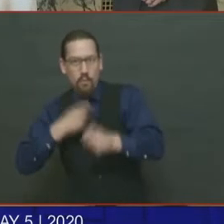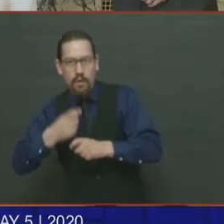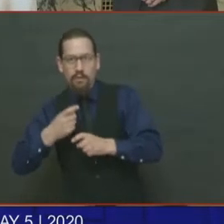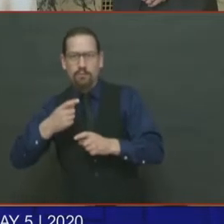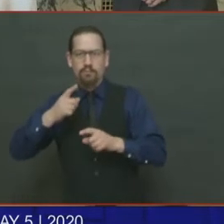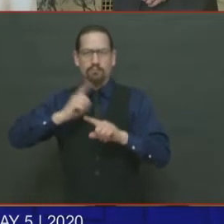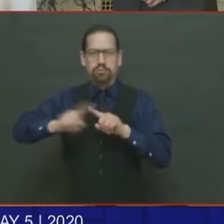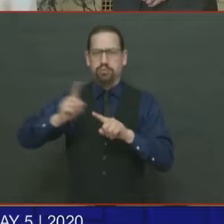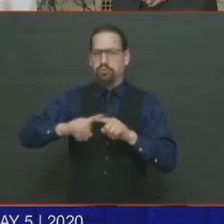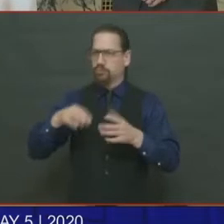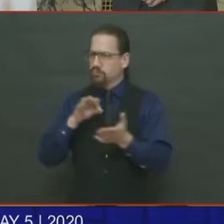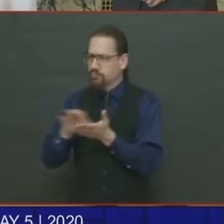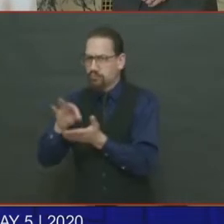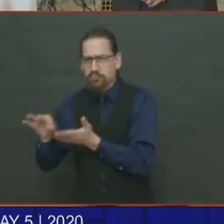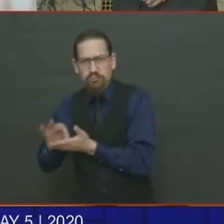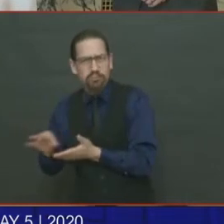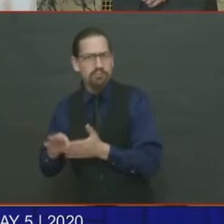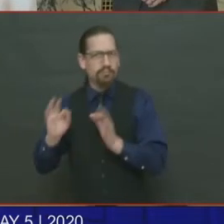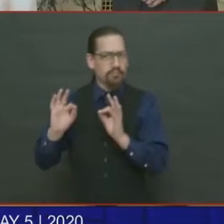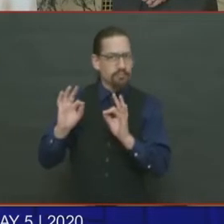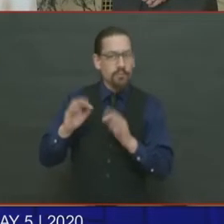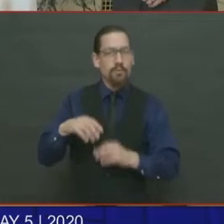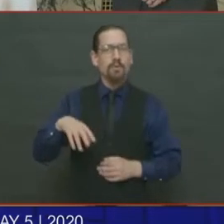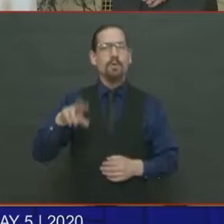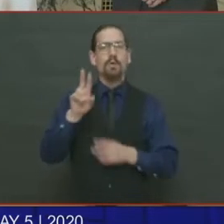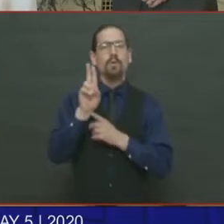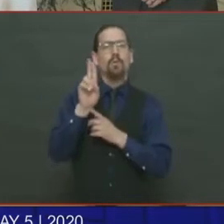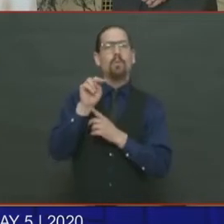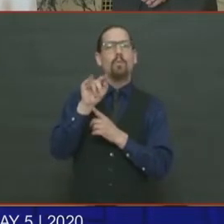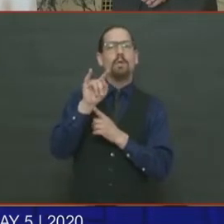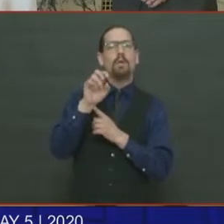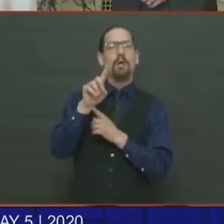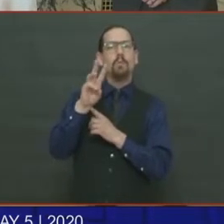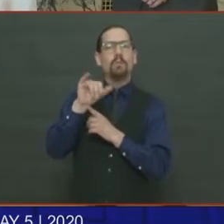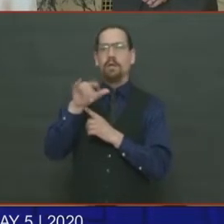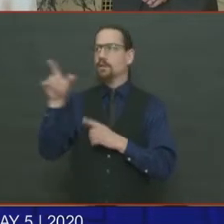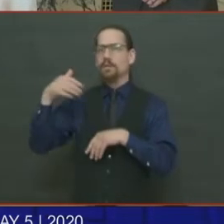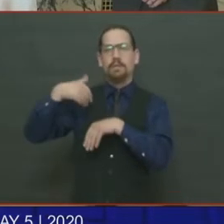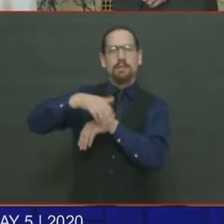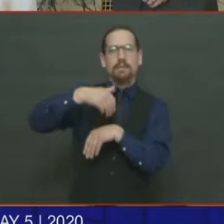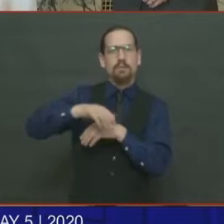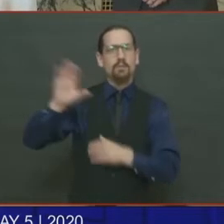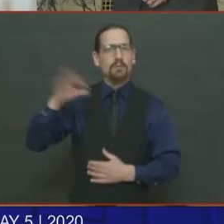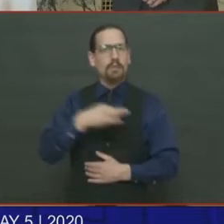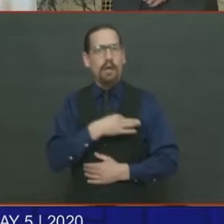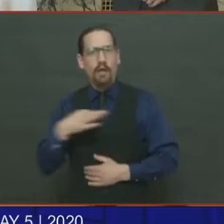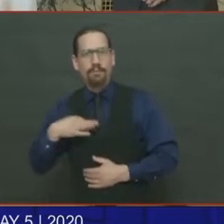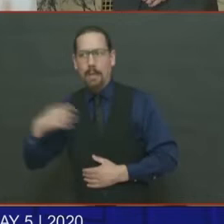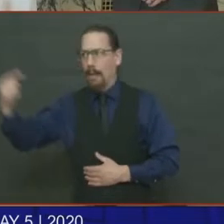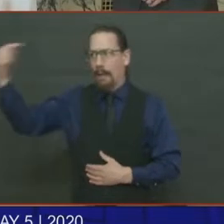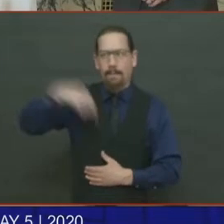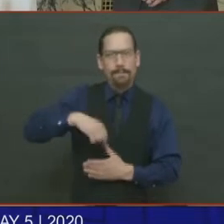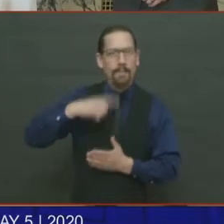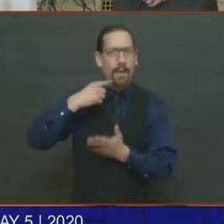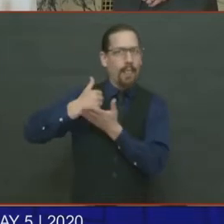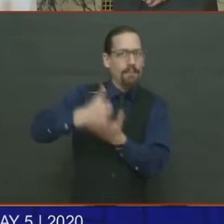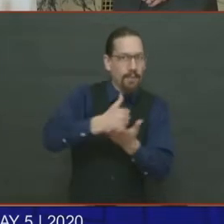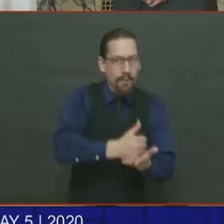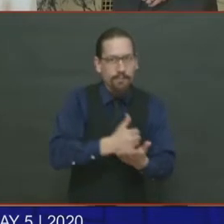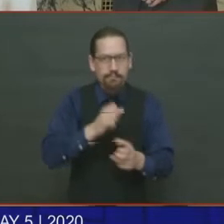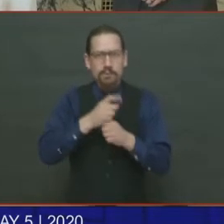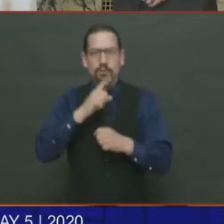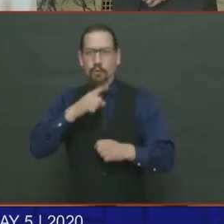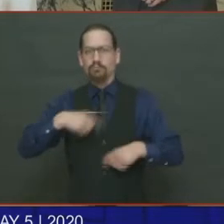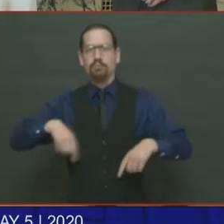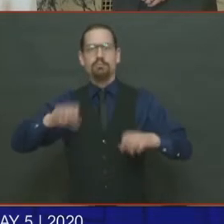we're serving and do our best to quickly meet their needs. We're also taking an aggressive and